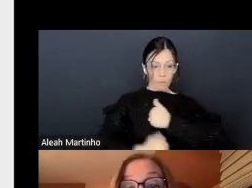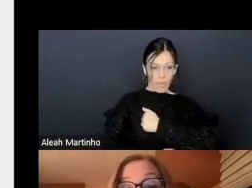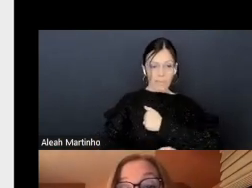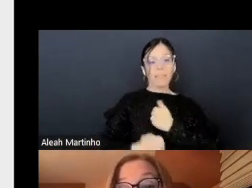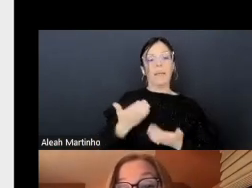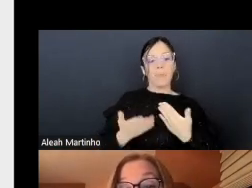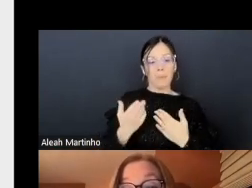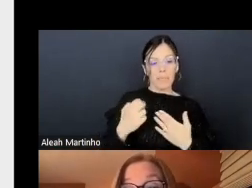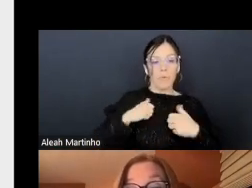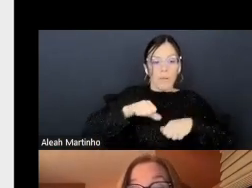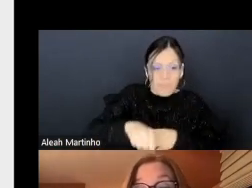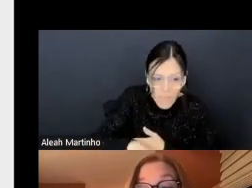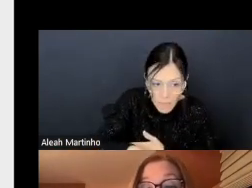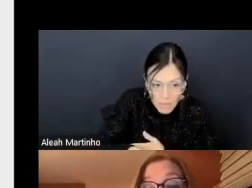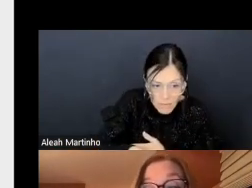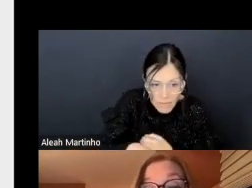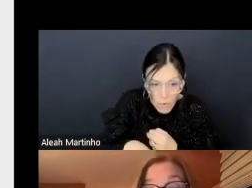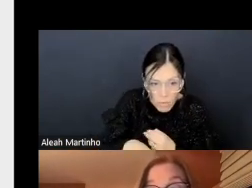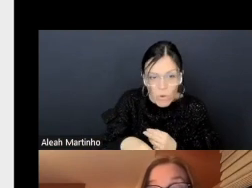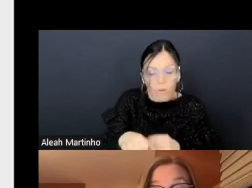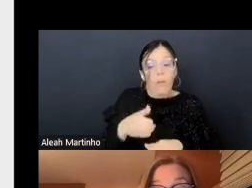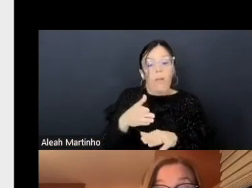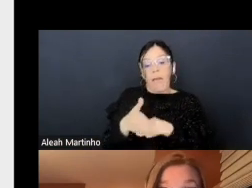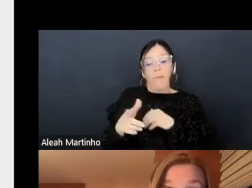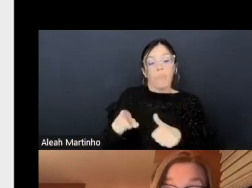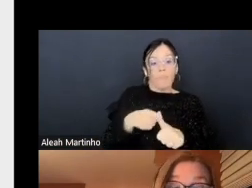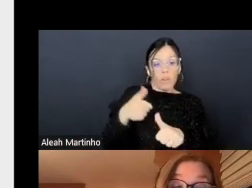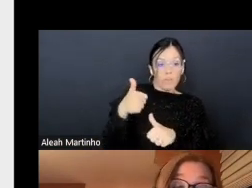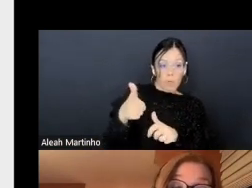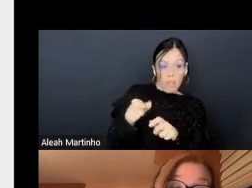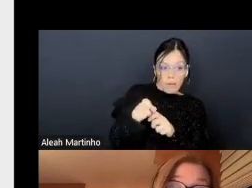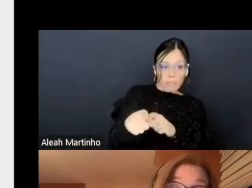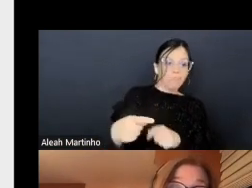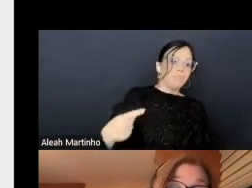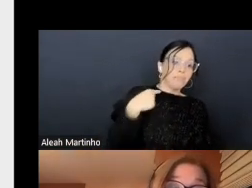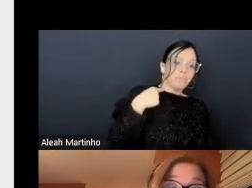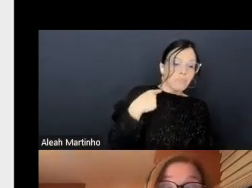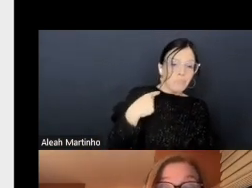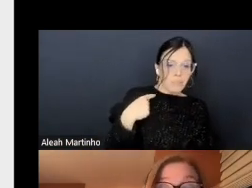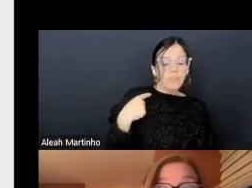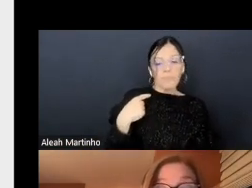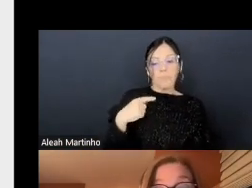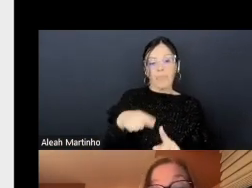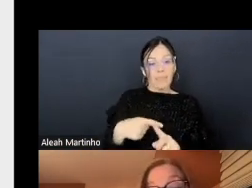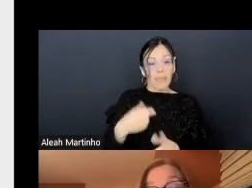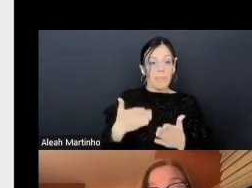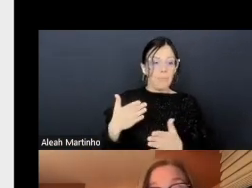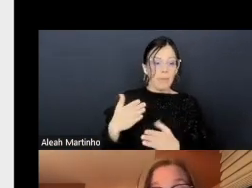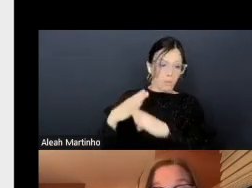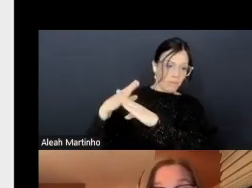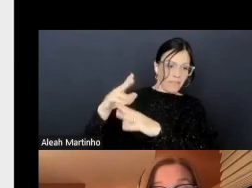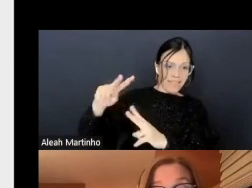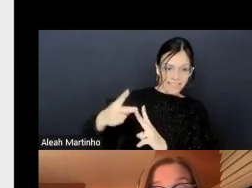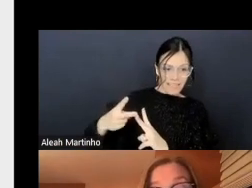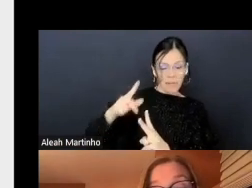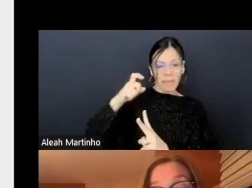naturally slumped forward after the first bullet um to his neck and thus avoided the second bullet which was